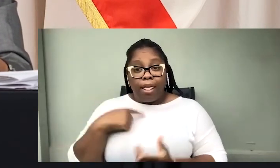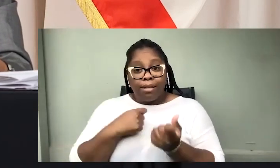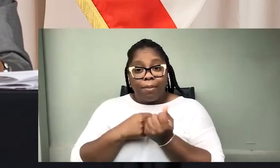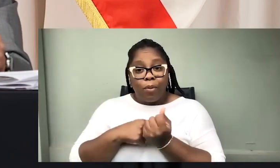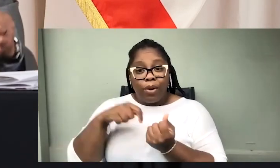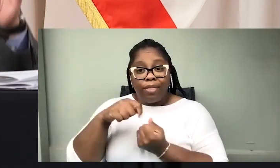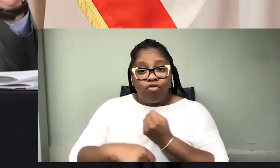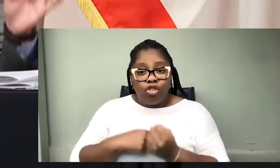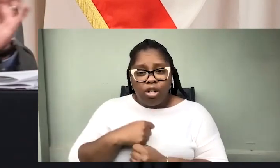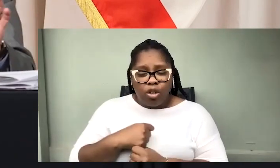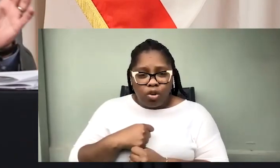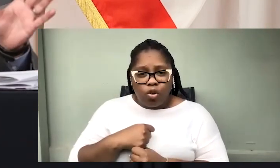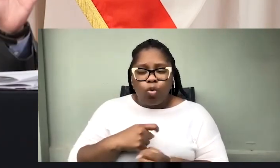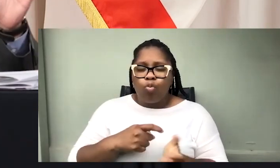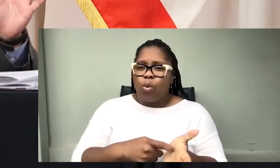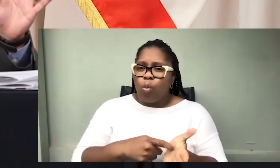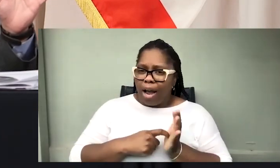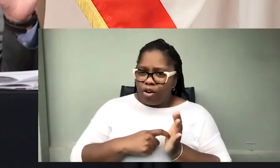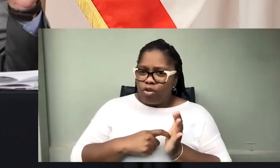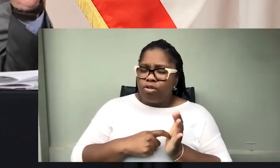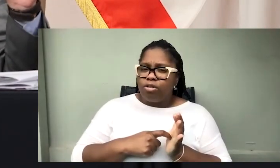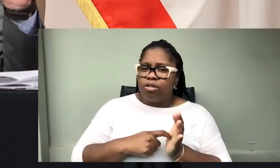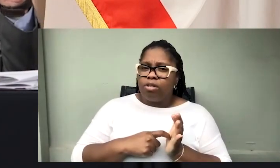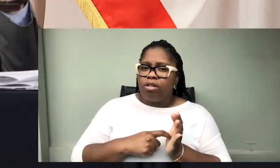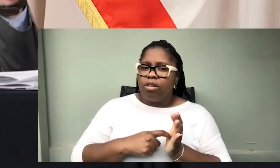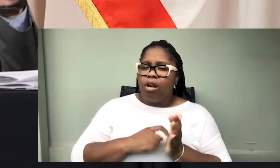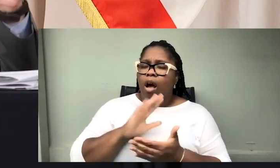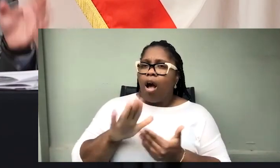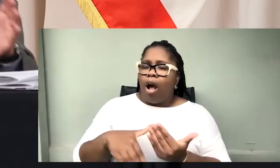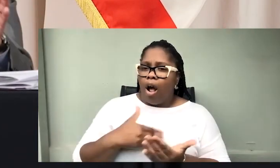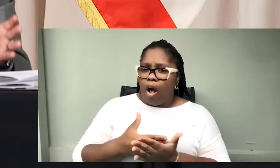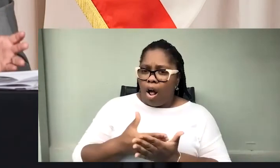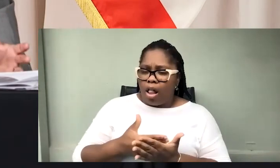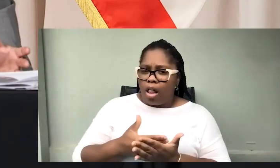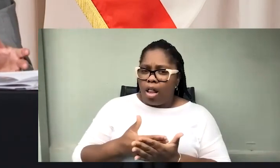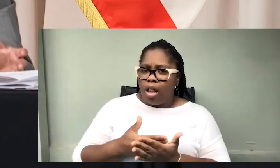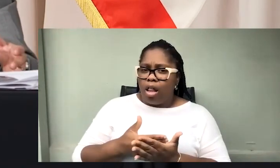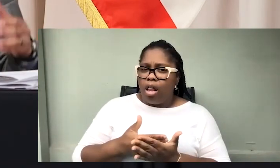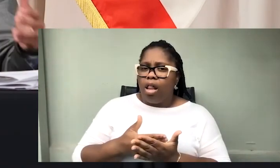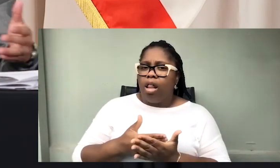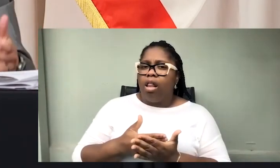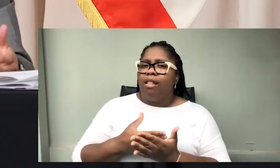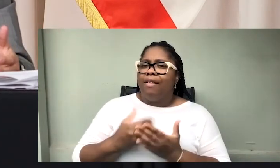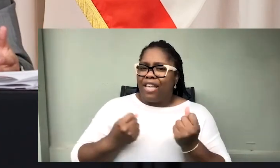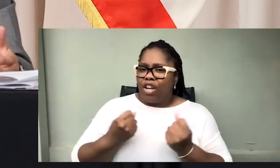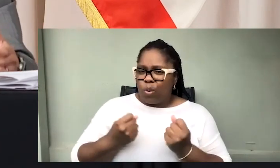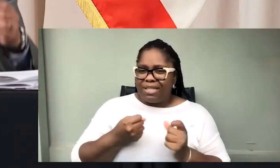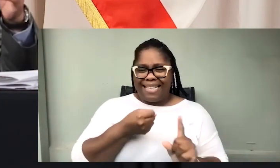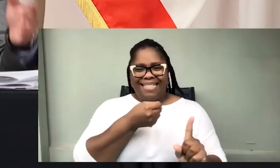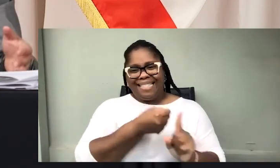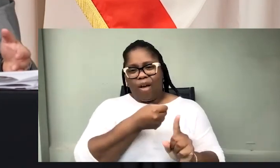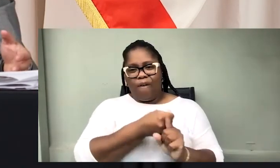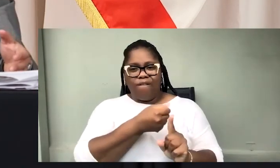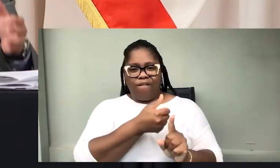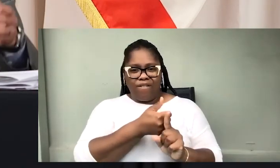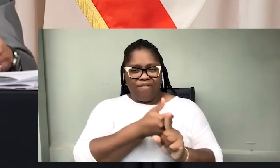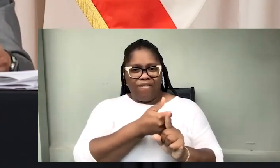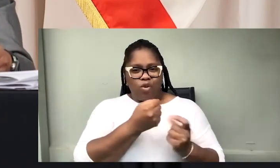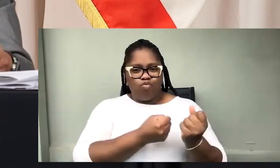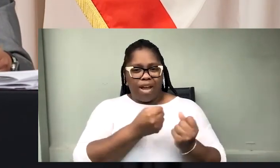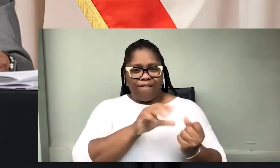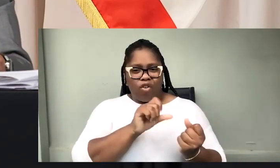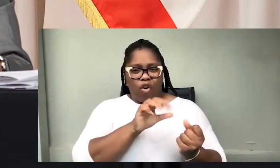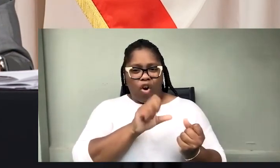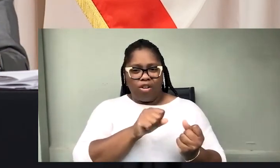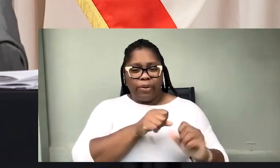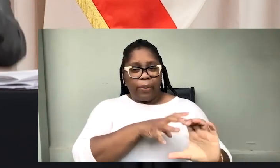have, requires actually that all autonomous vehicles, like the self-driving cars, be zero emissions by